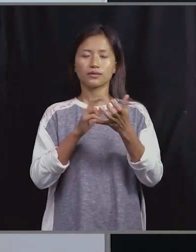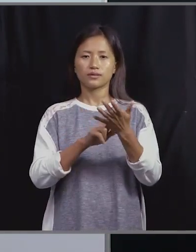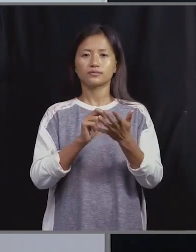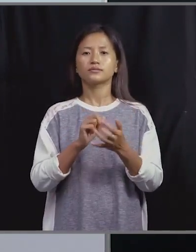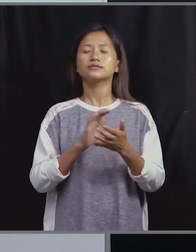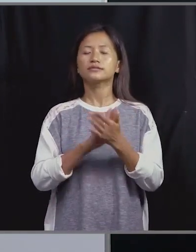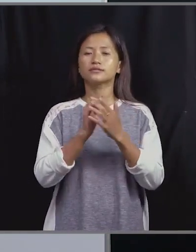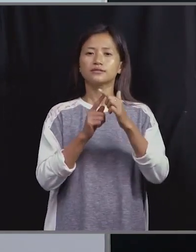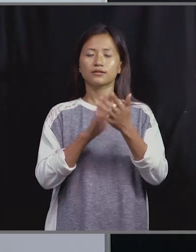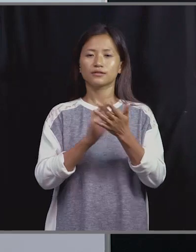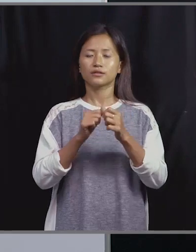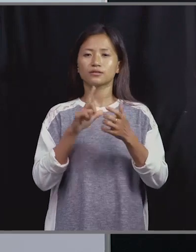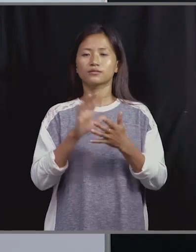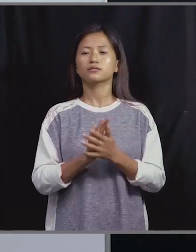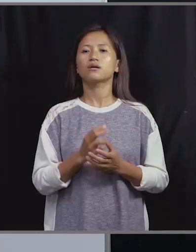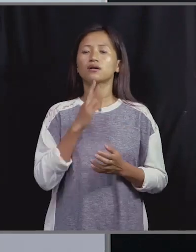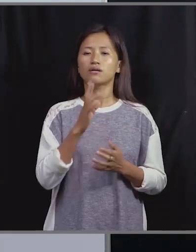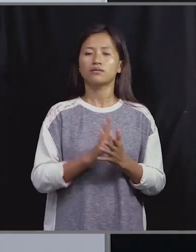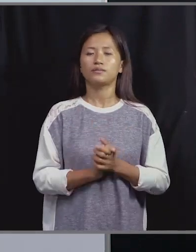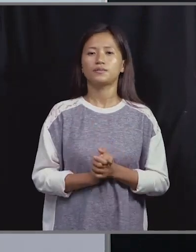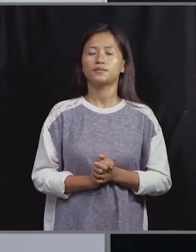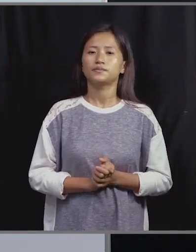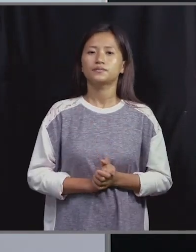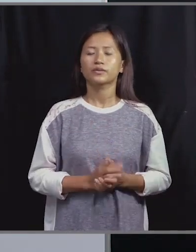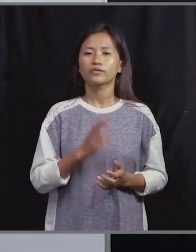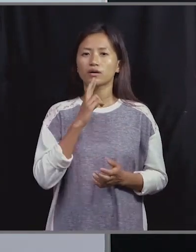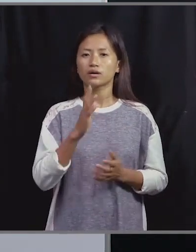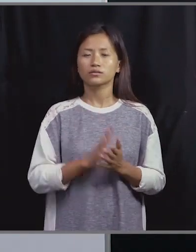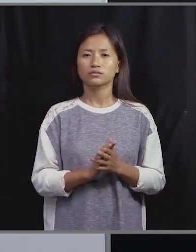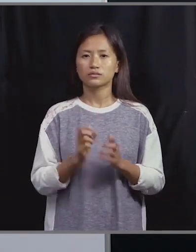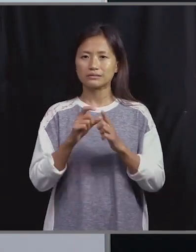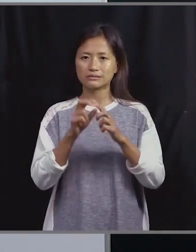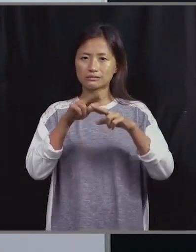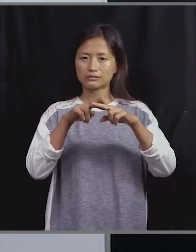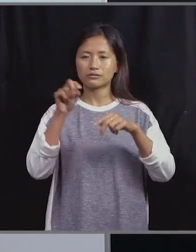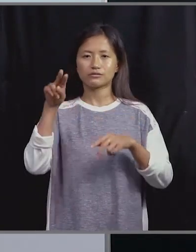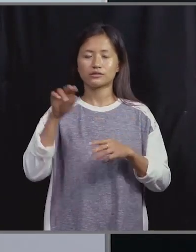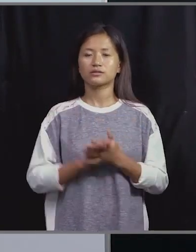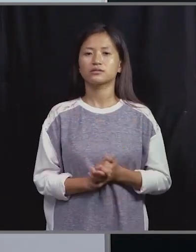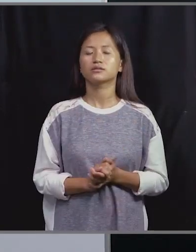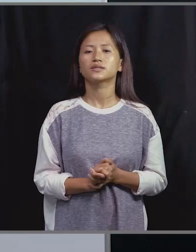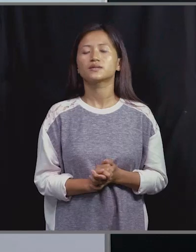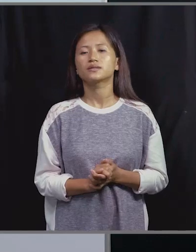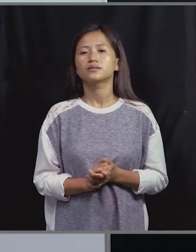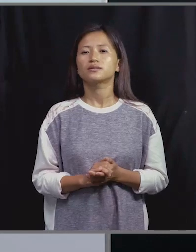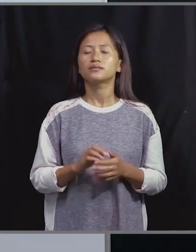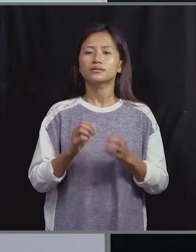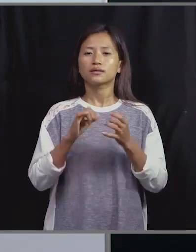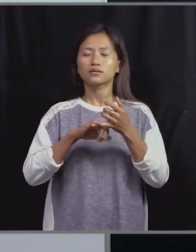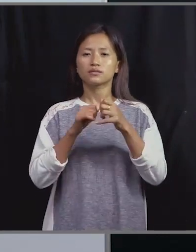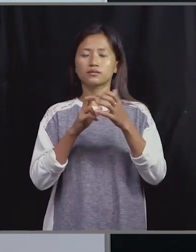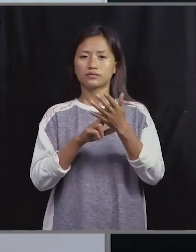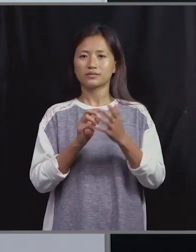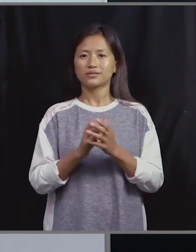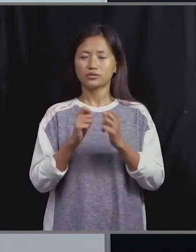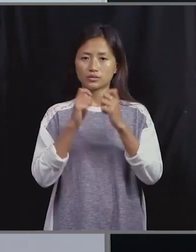the Santals are. So if we are asked to define who are the Santals, these Santals are a